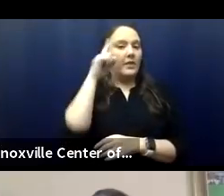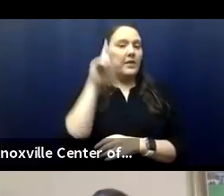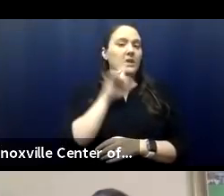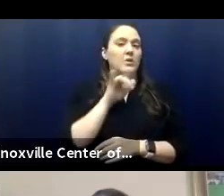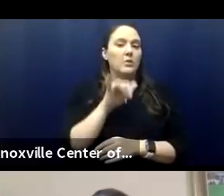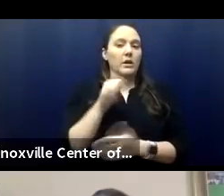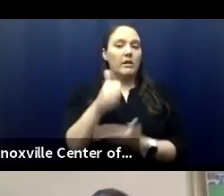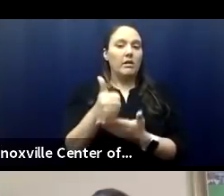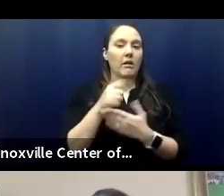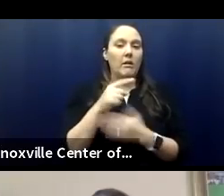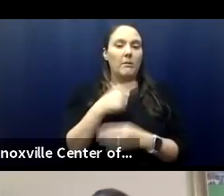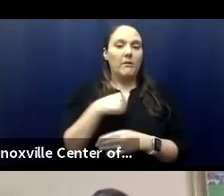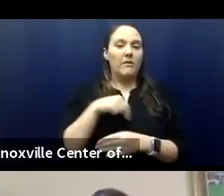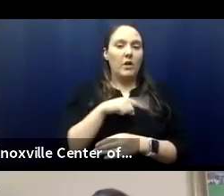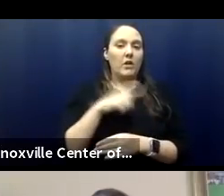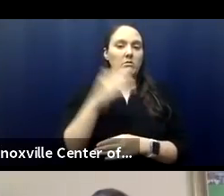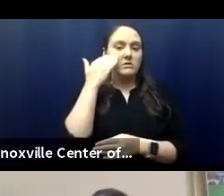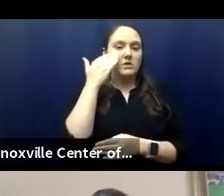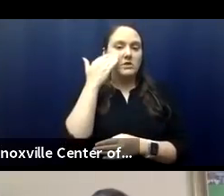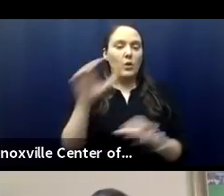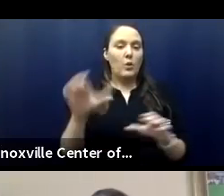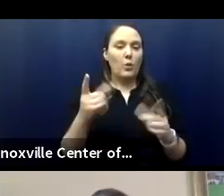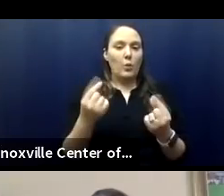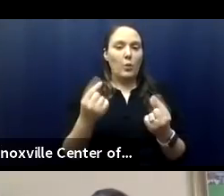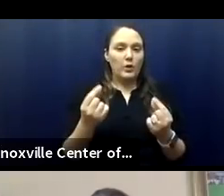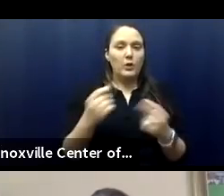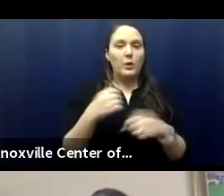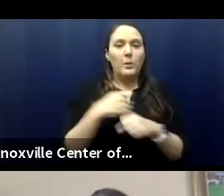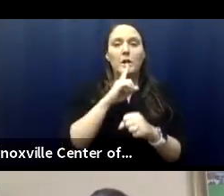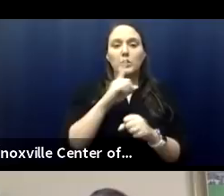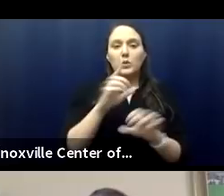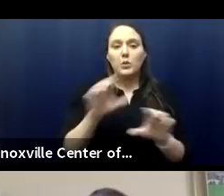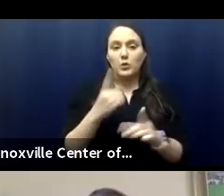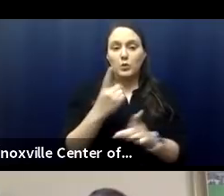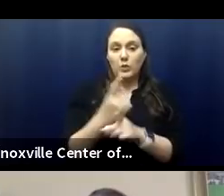to at least know what was being done to make sure that we were doing the right thing.